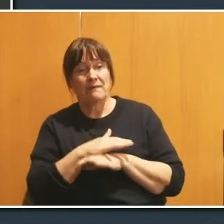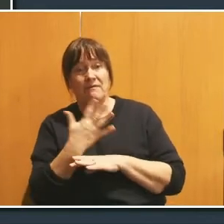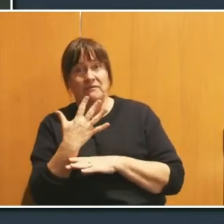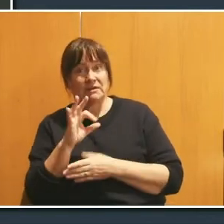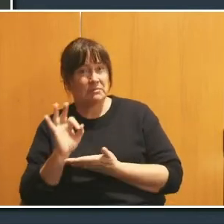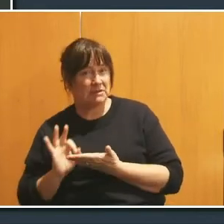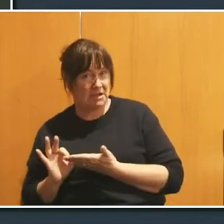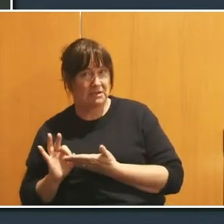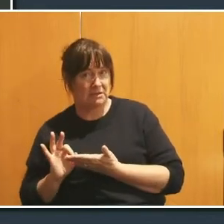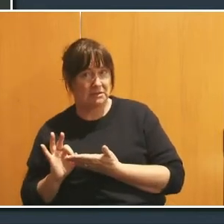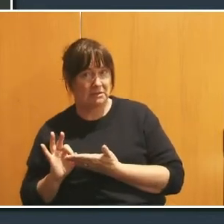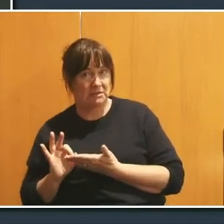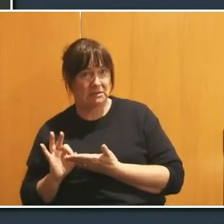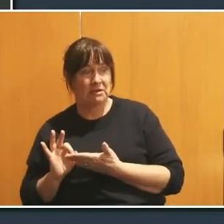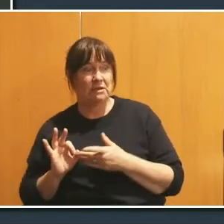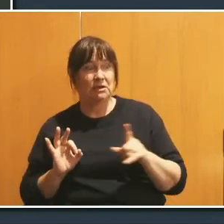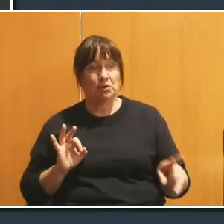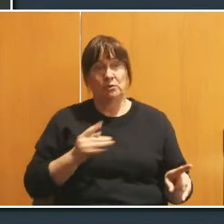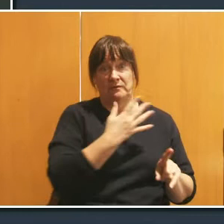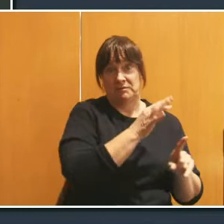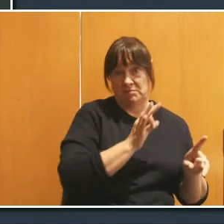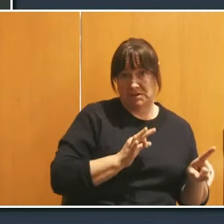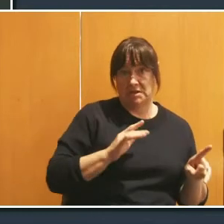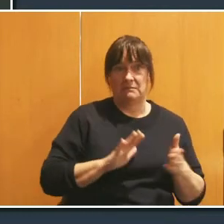contribution to make this development happen, then